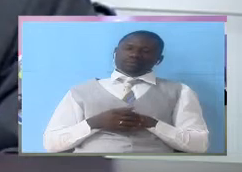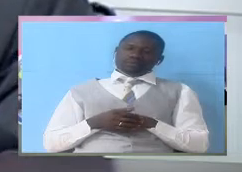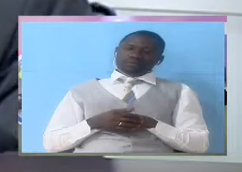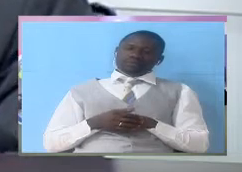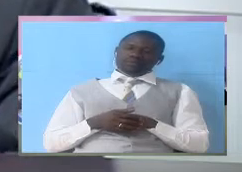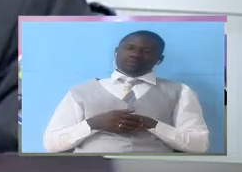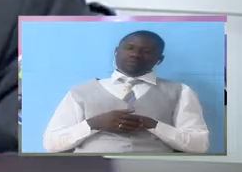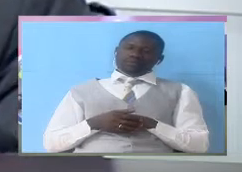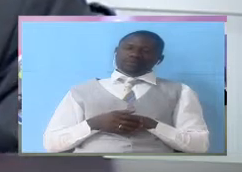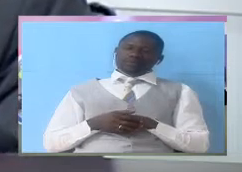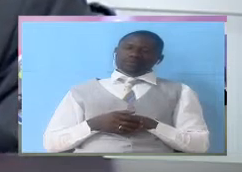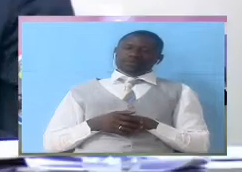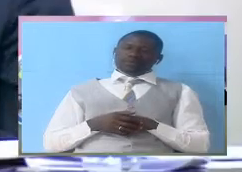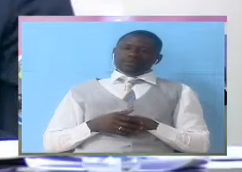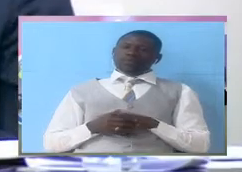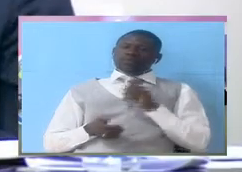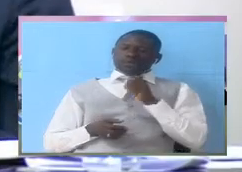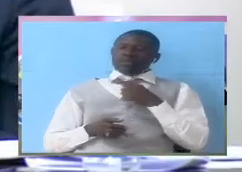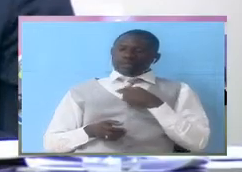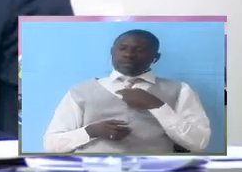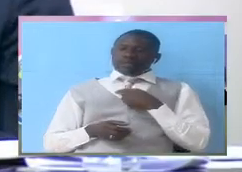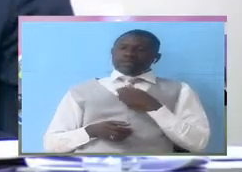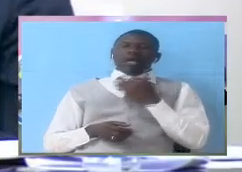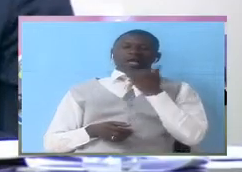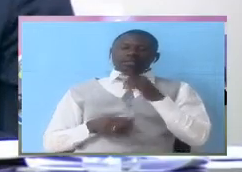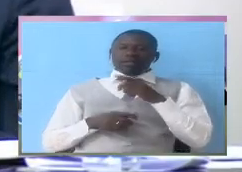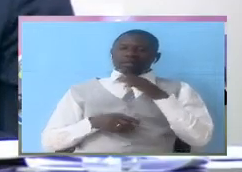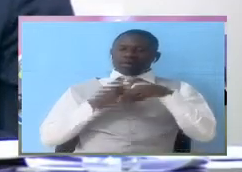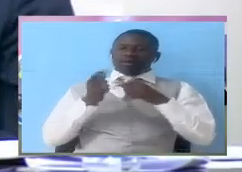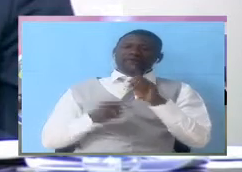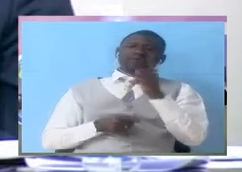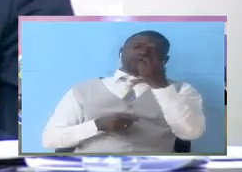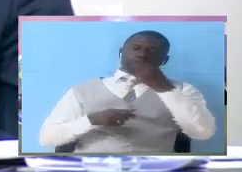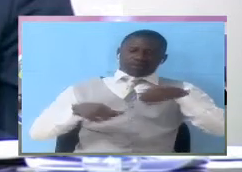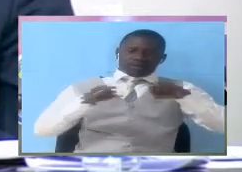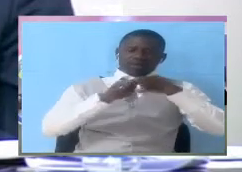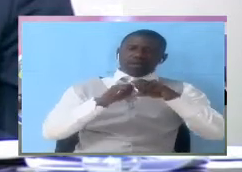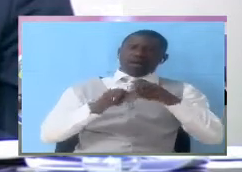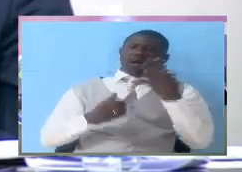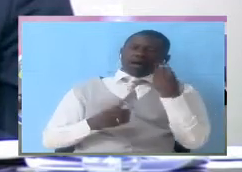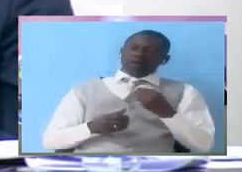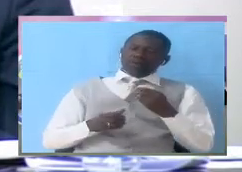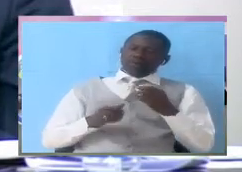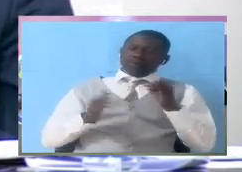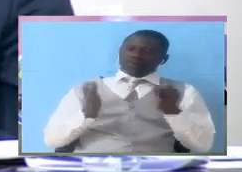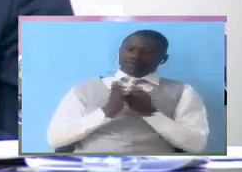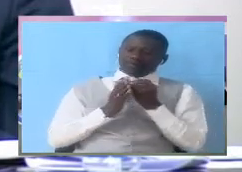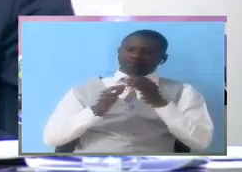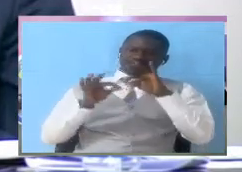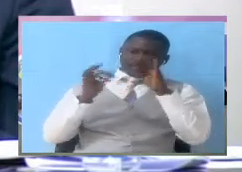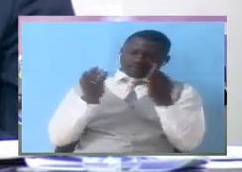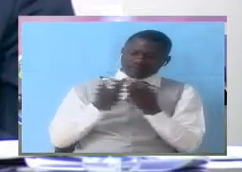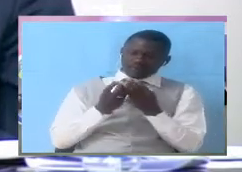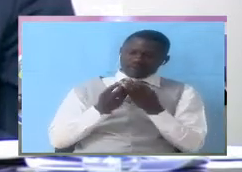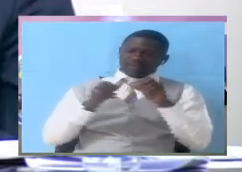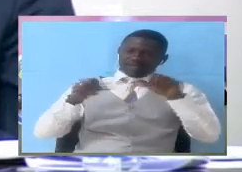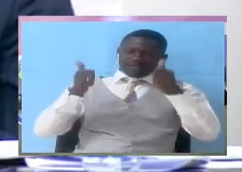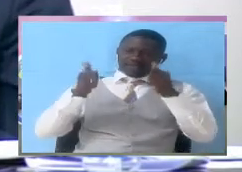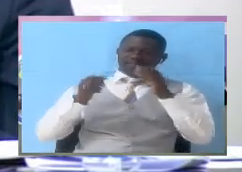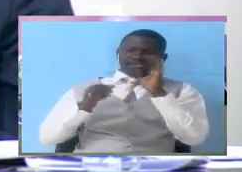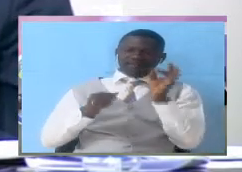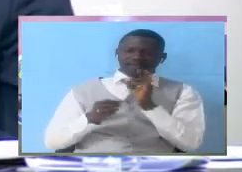let's interrogate that first part of your statement, the panel starting very nicely. when, especially